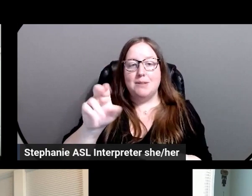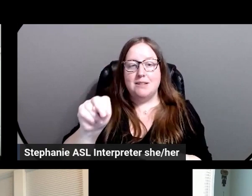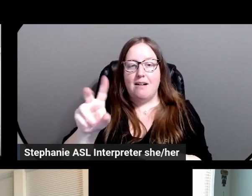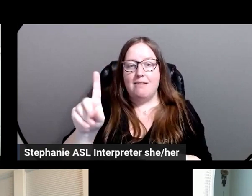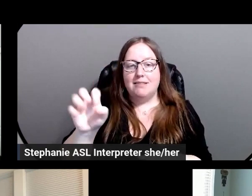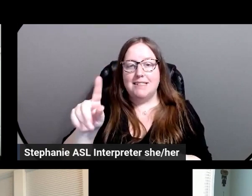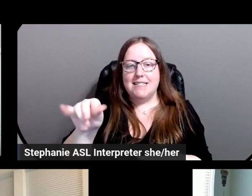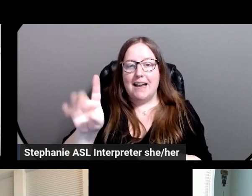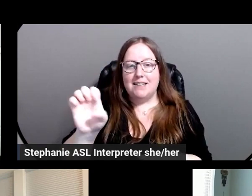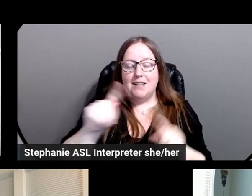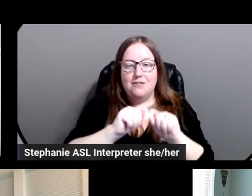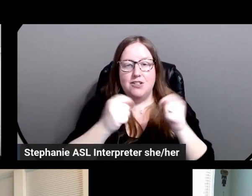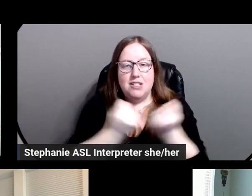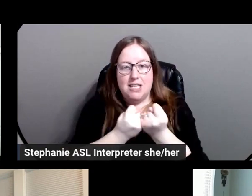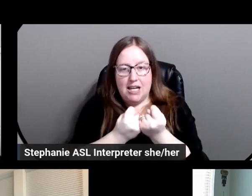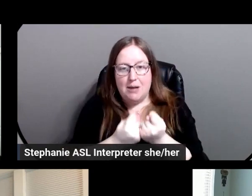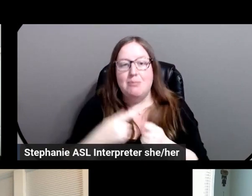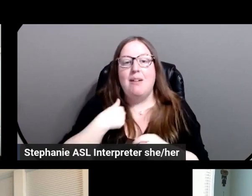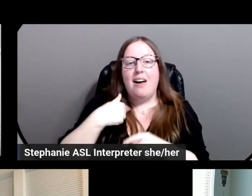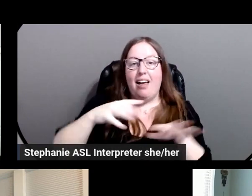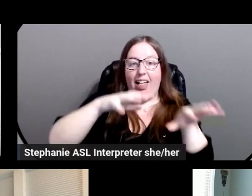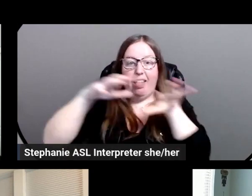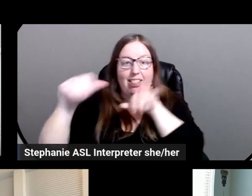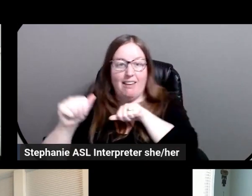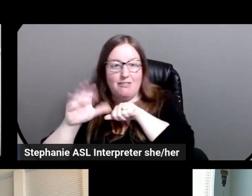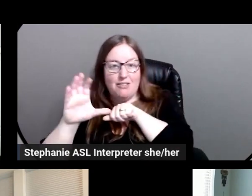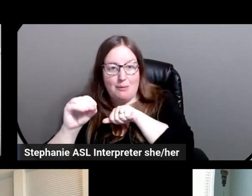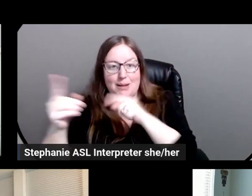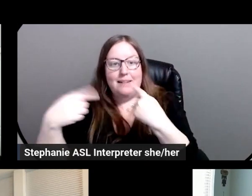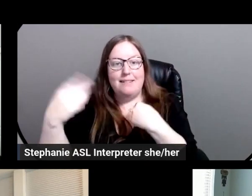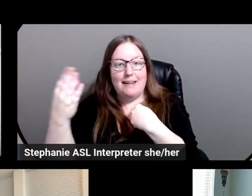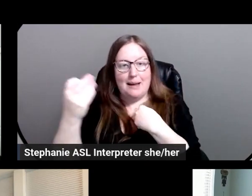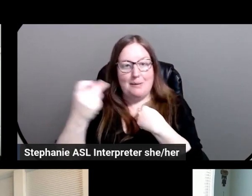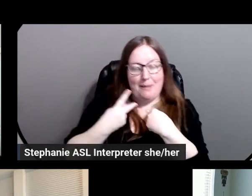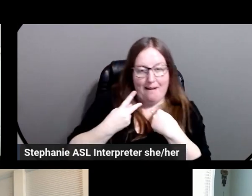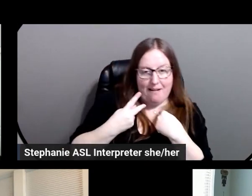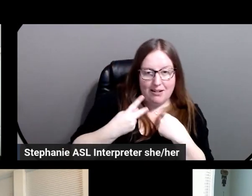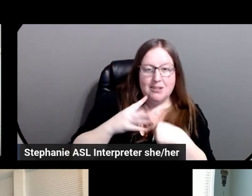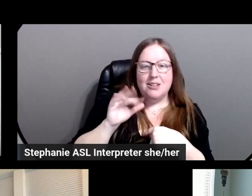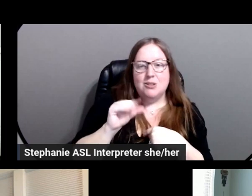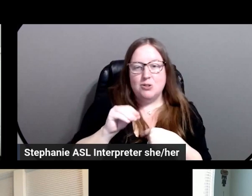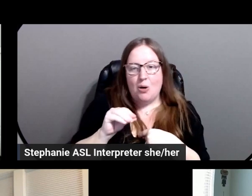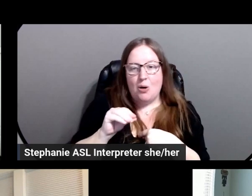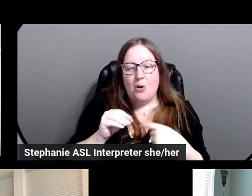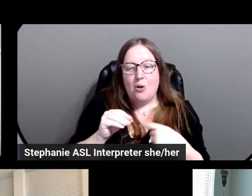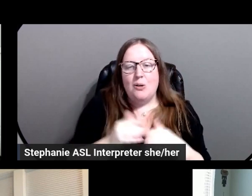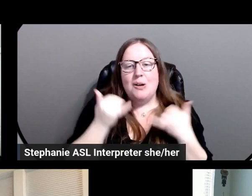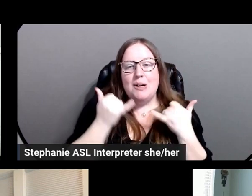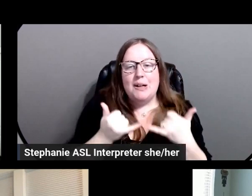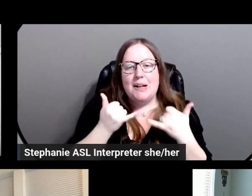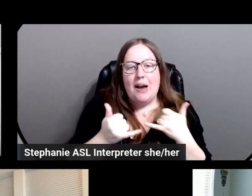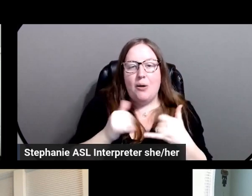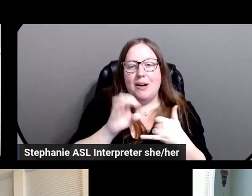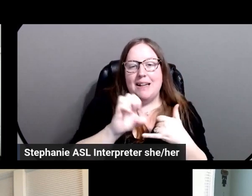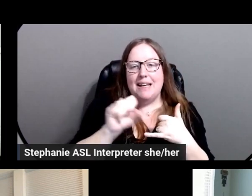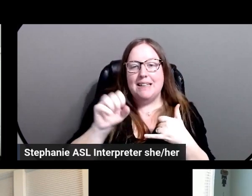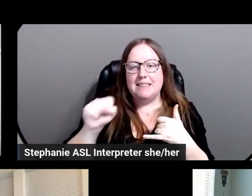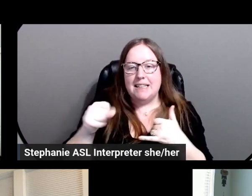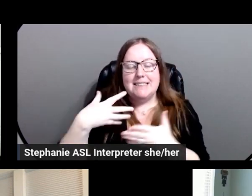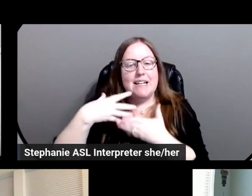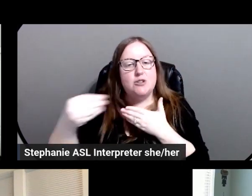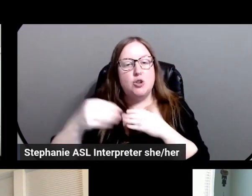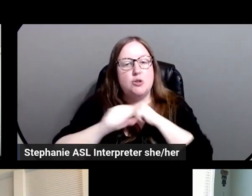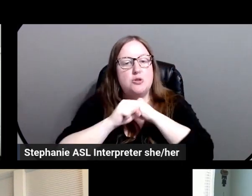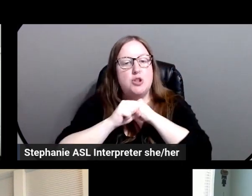of months. I'm actually a boomerang from Amazon. So I was here a couple years ago on the Edge Services team, and now I'm on what we call our ESS or External Security